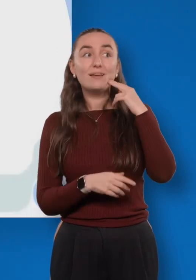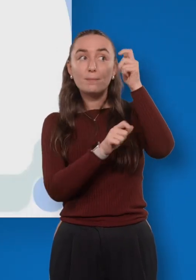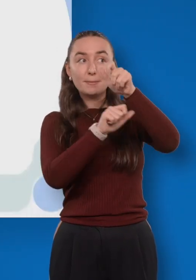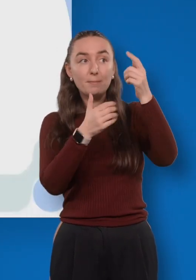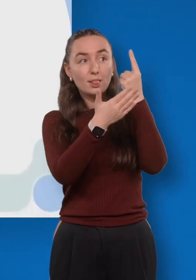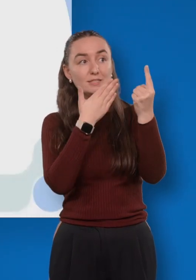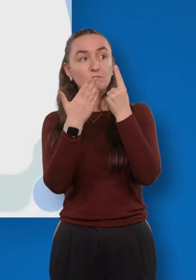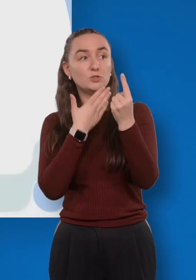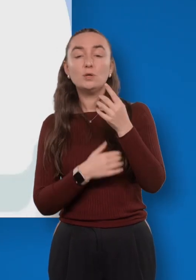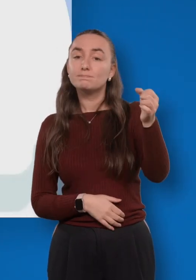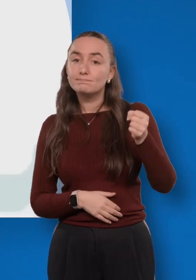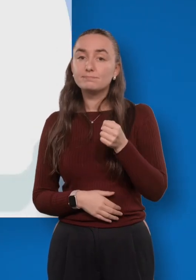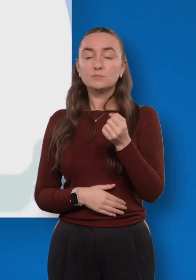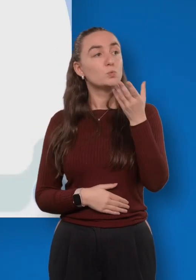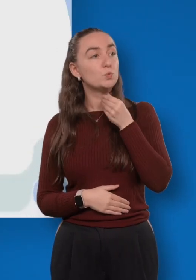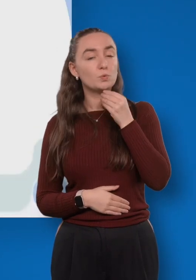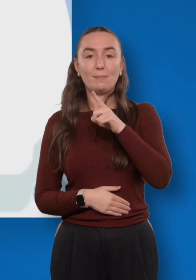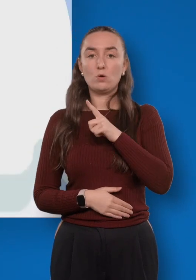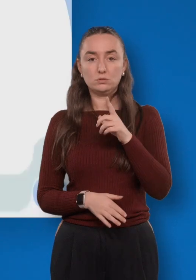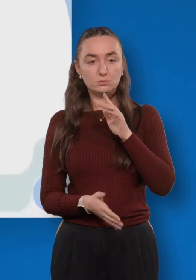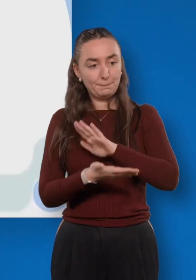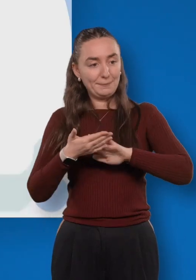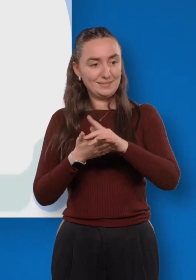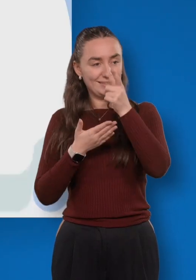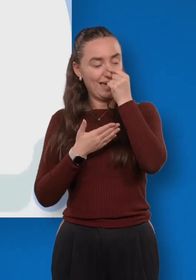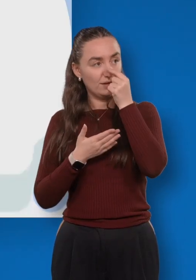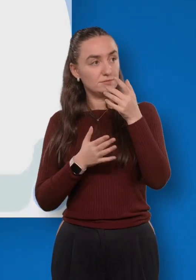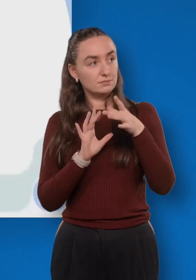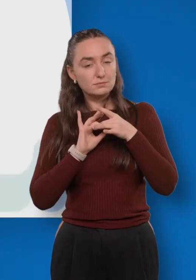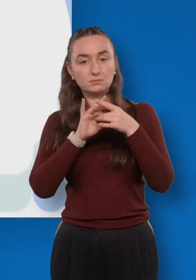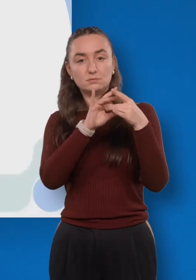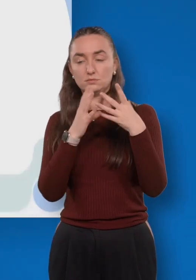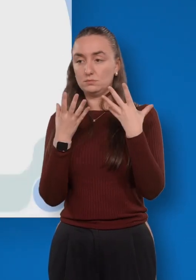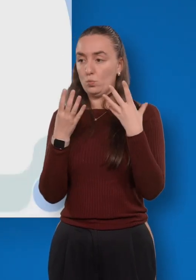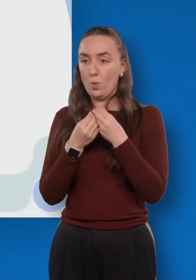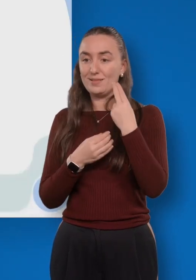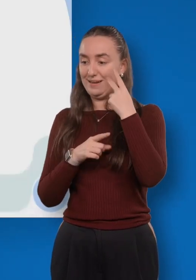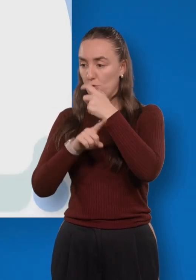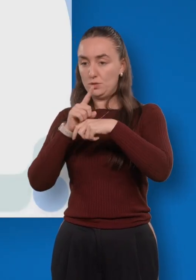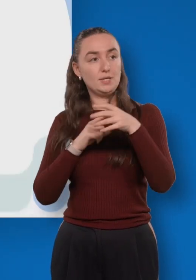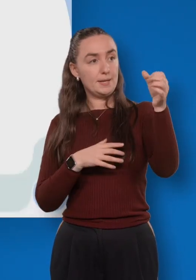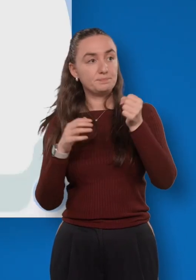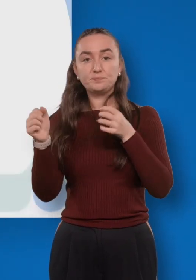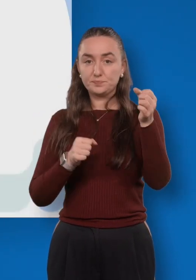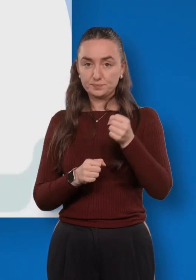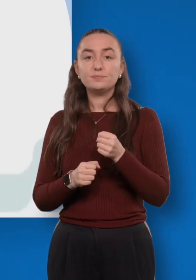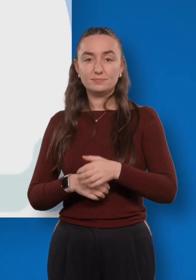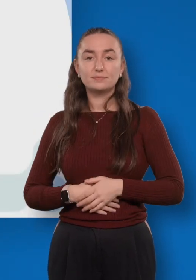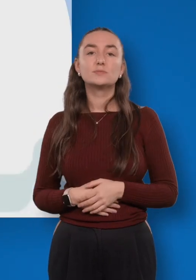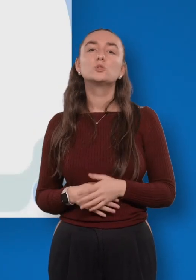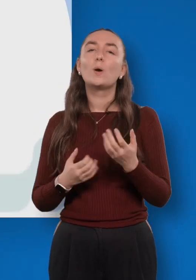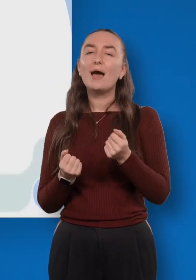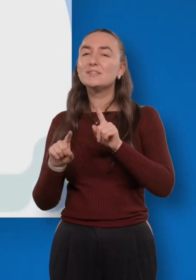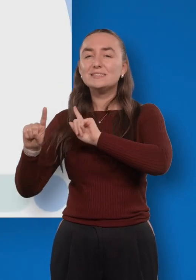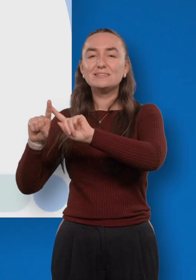themselves, suppliers themselves, because it's a way to engaging with the community. So there are different ways that you can go about that, but just try to